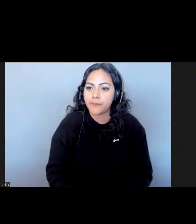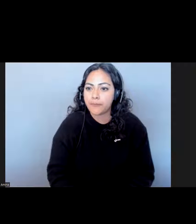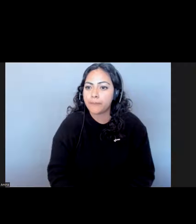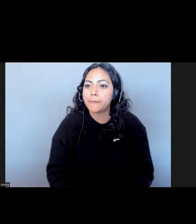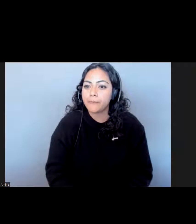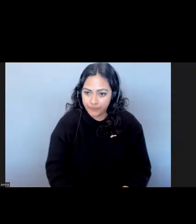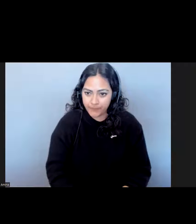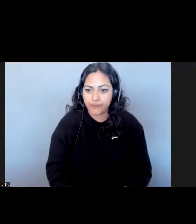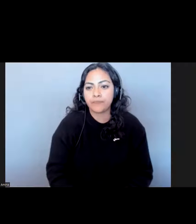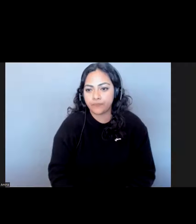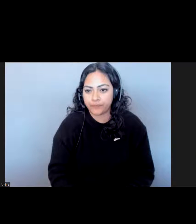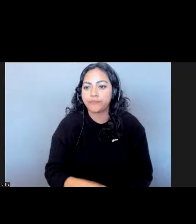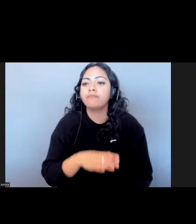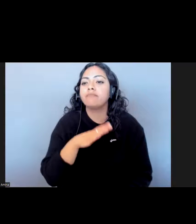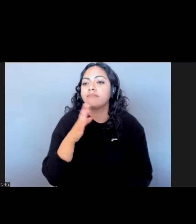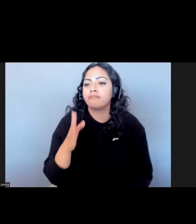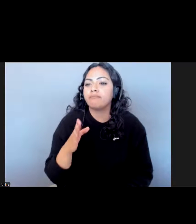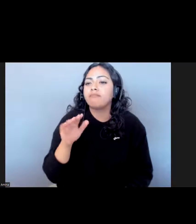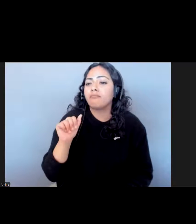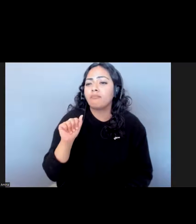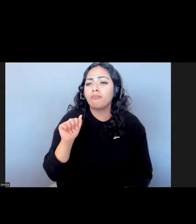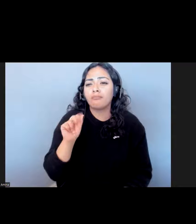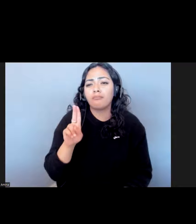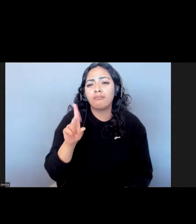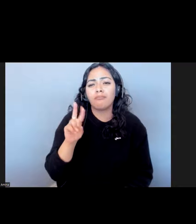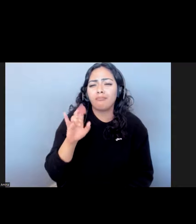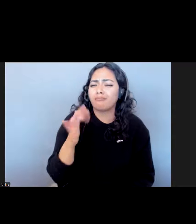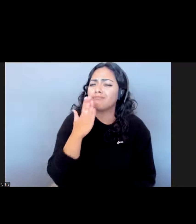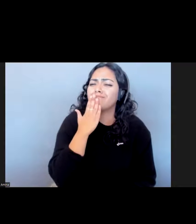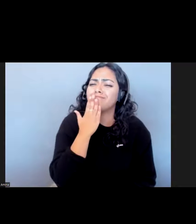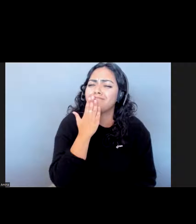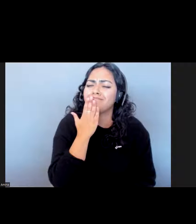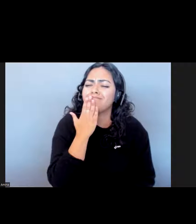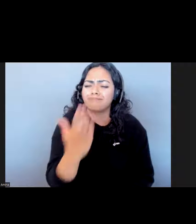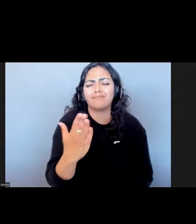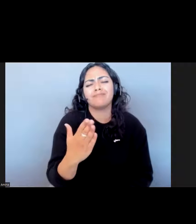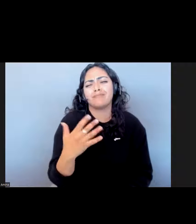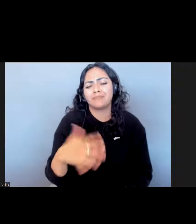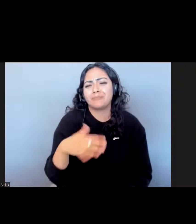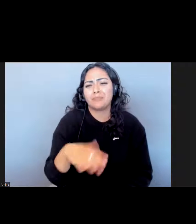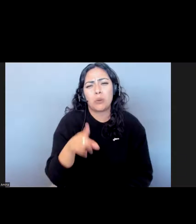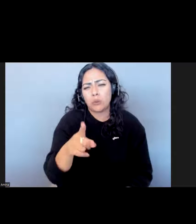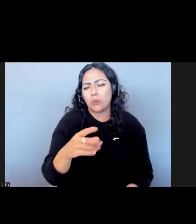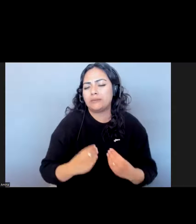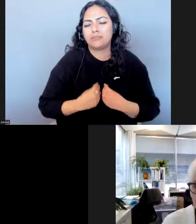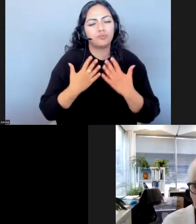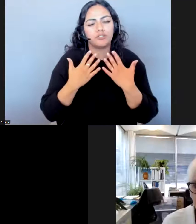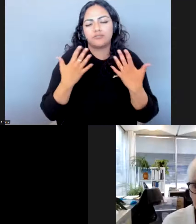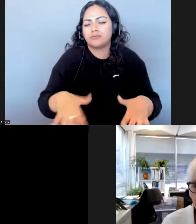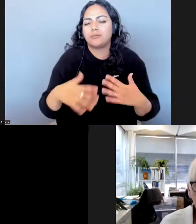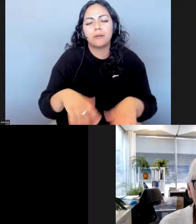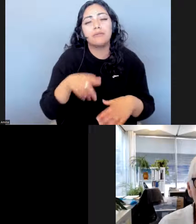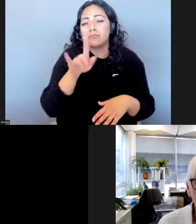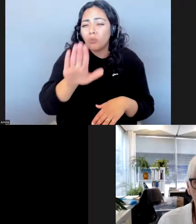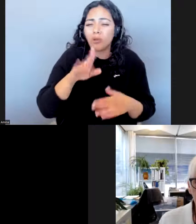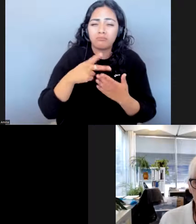Audrey, thank you. You are just, you're inspirational. I can't believe all the projects and everything